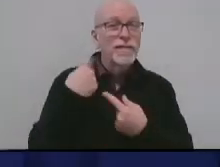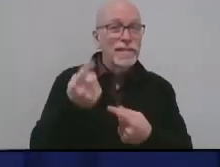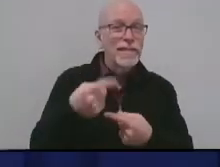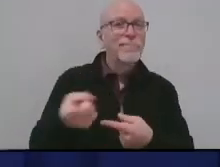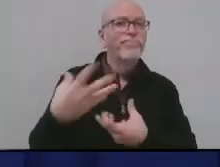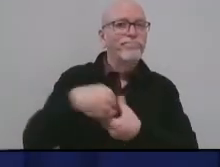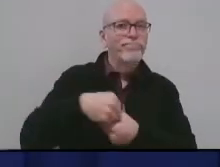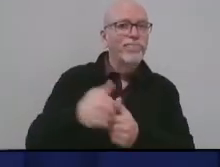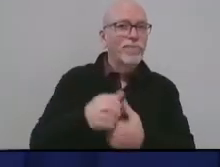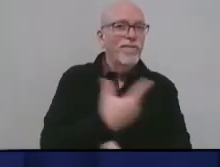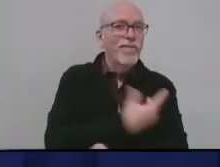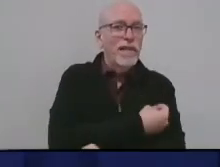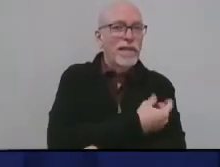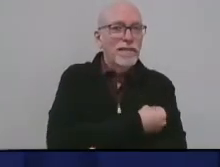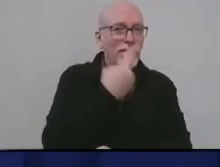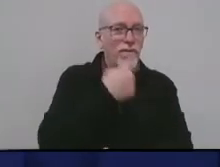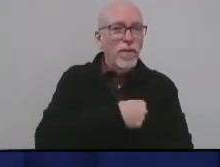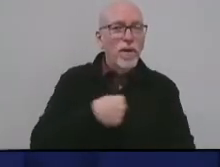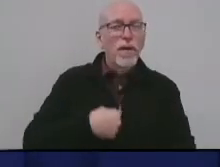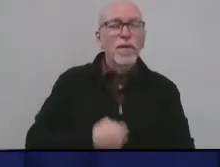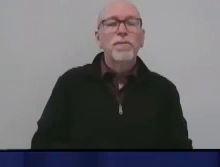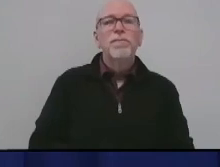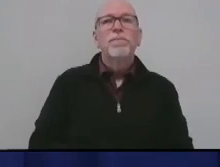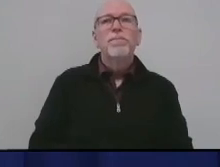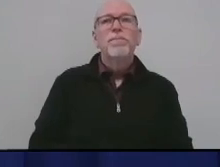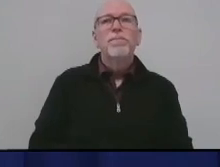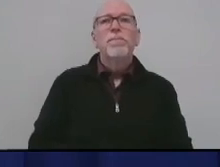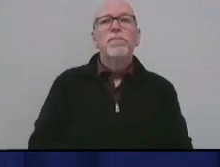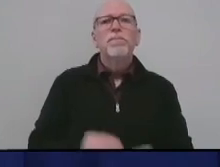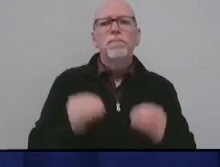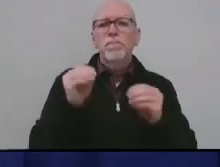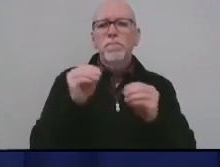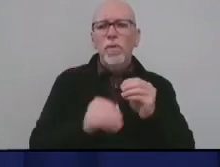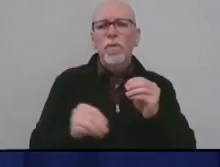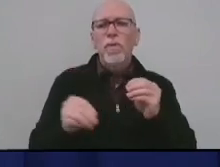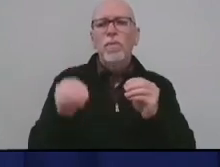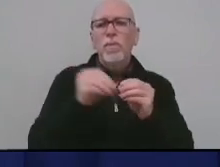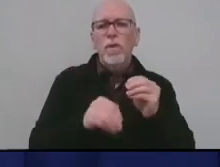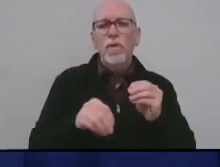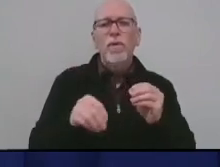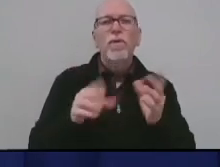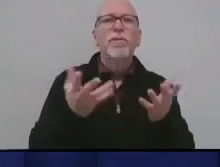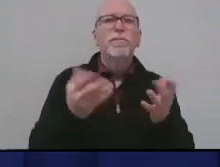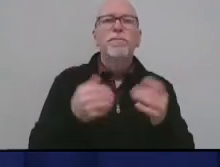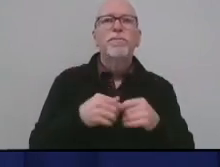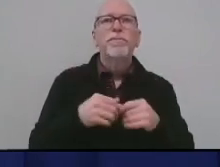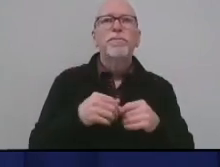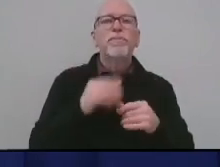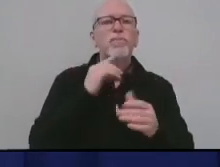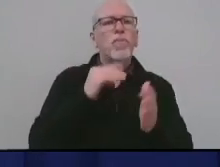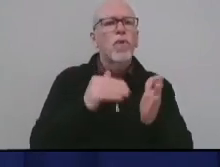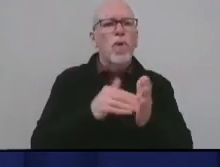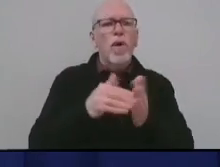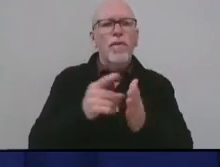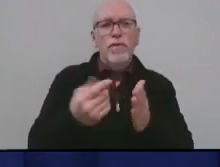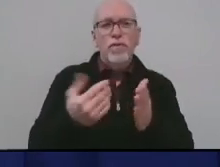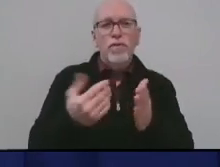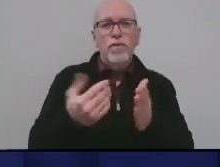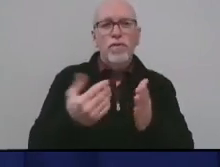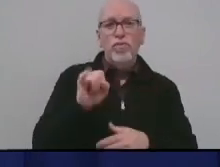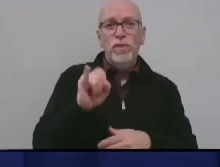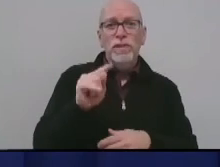vaccinations for us. More and more, it has been oftentimes new sites that are coming on, sometimes with